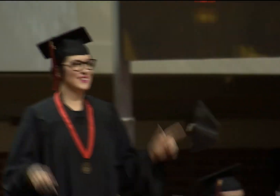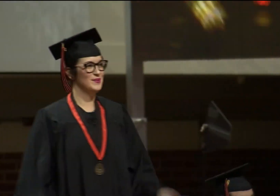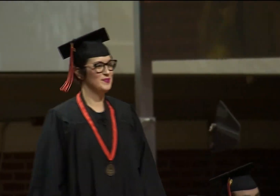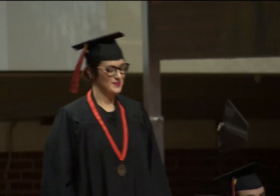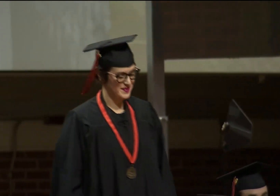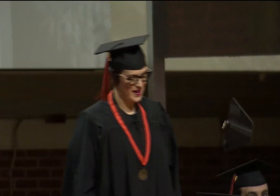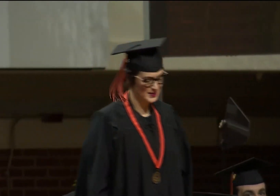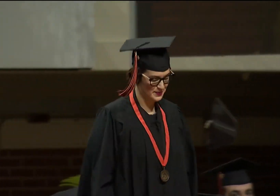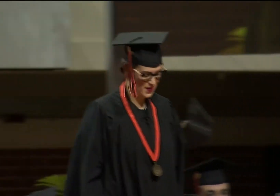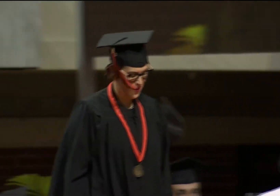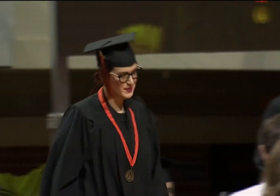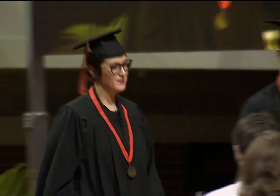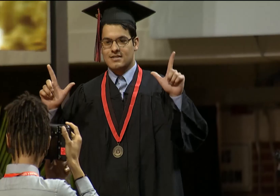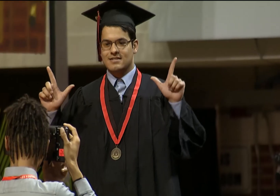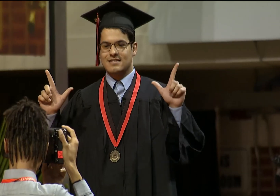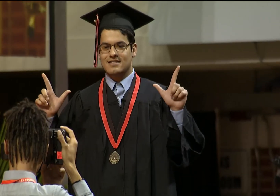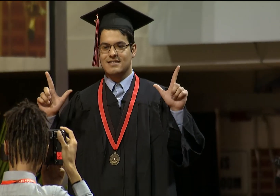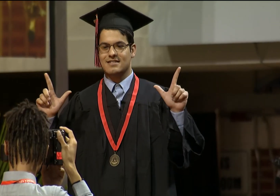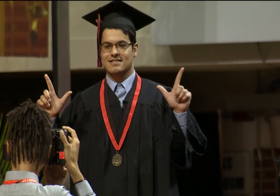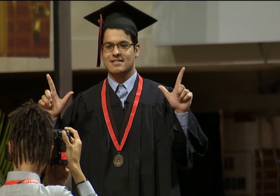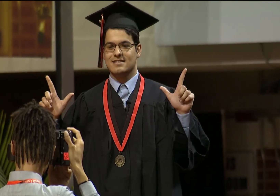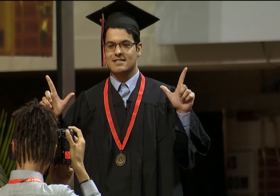Amanda Thompson.